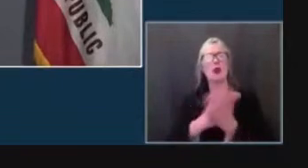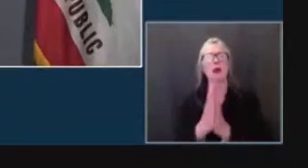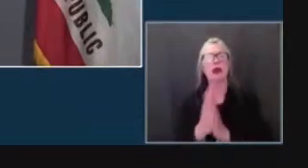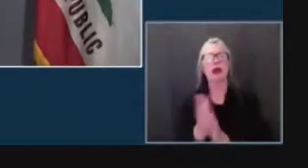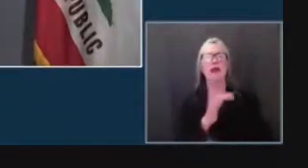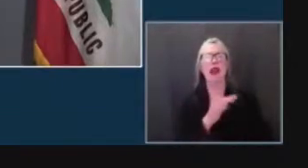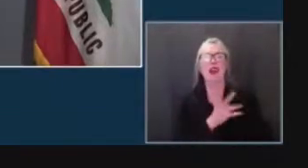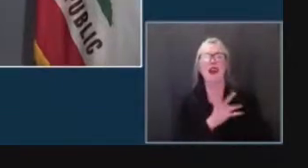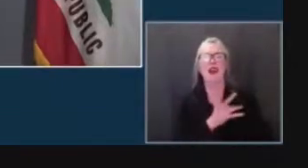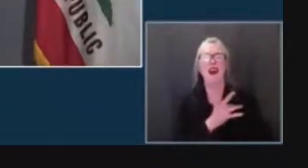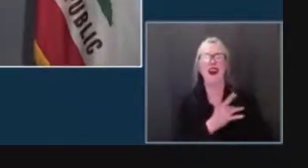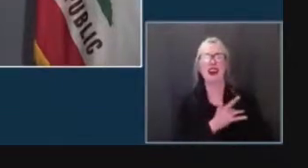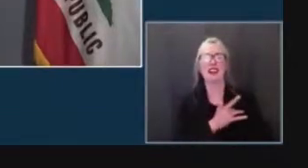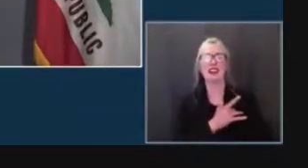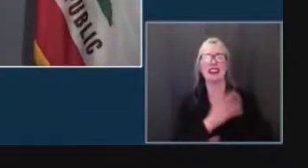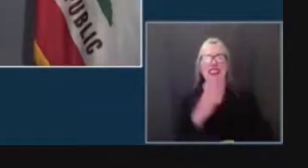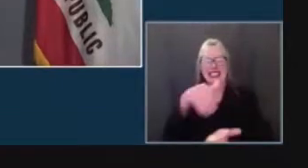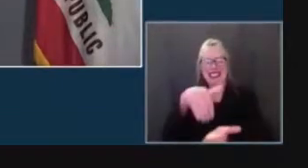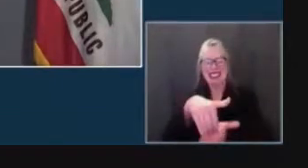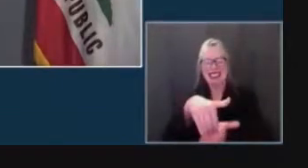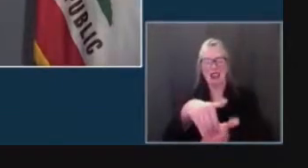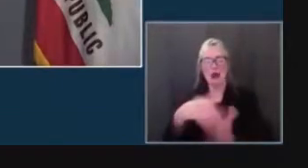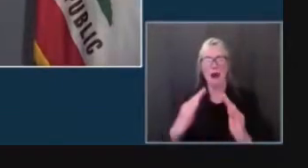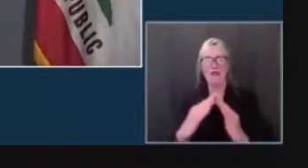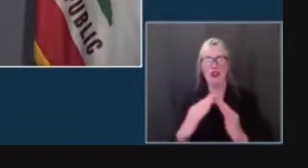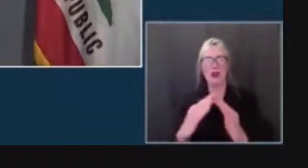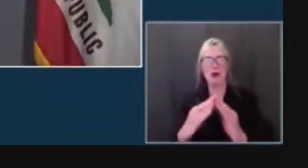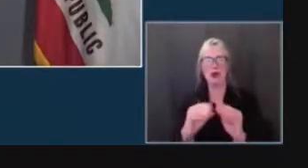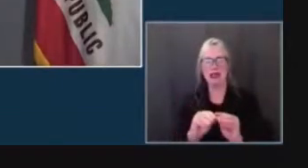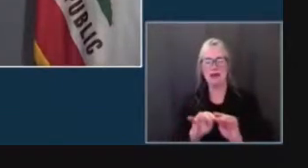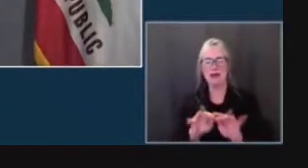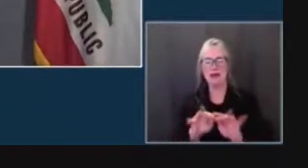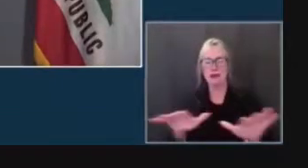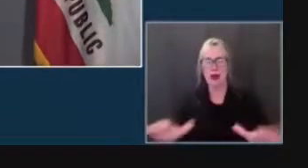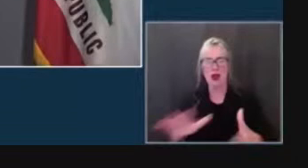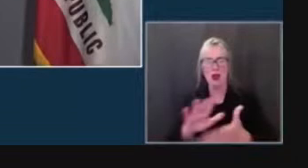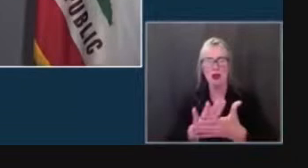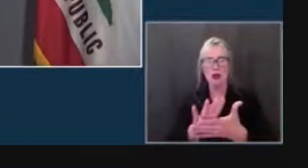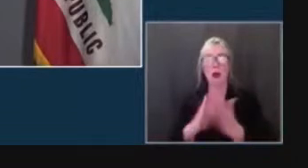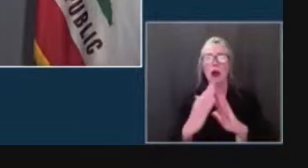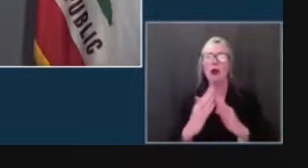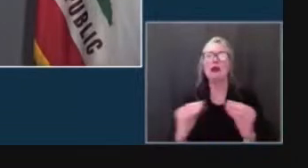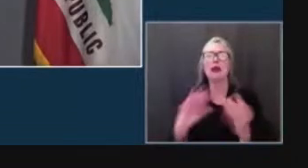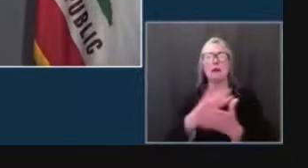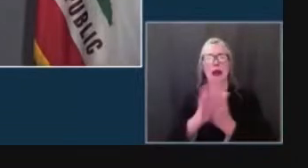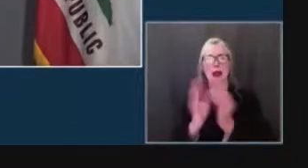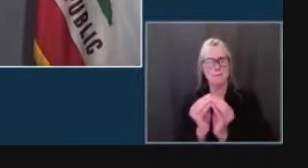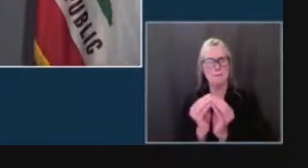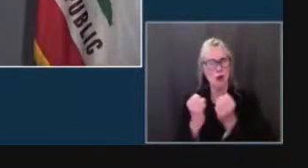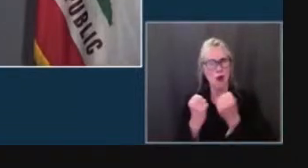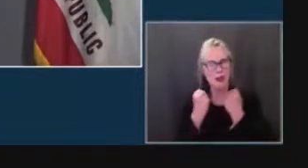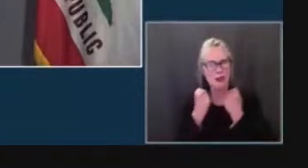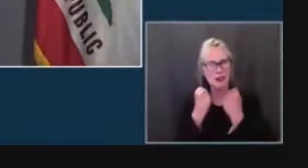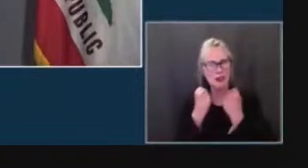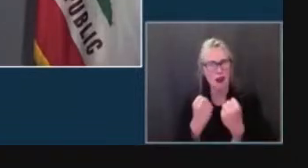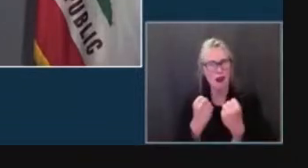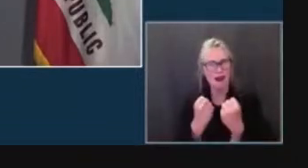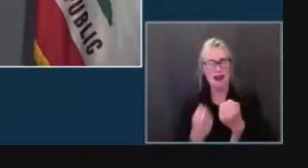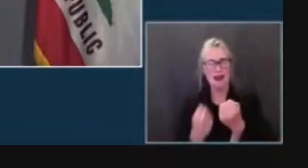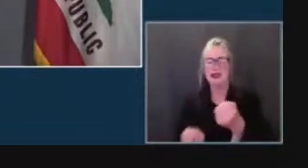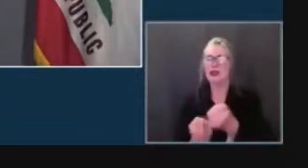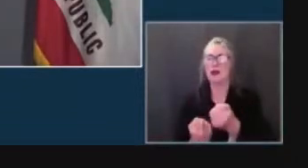unite diverse, engaged stakeholders to make the school community stronger and support the whole child. Simply put, this